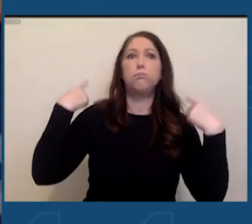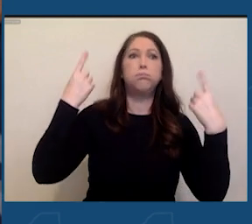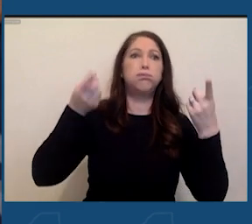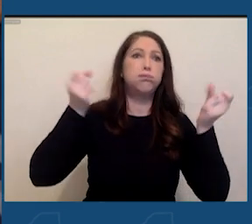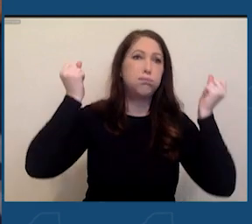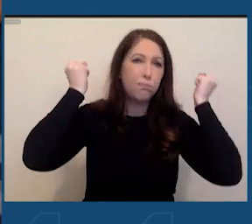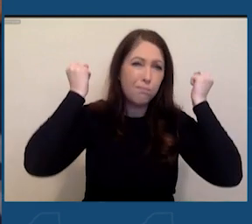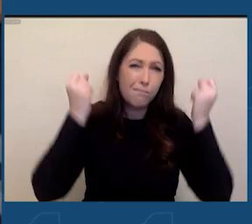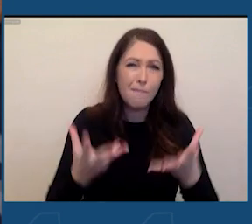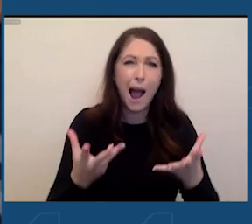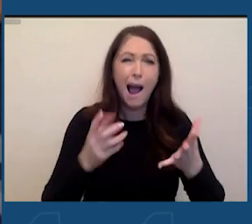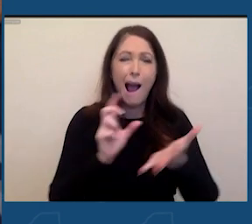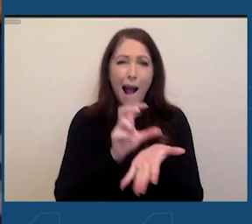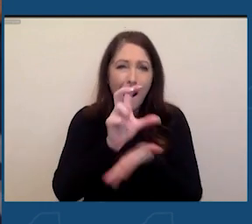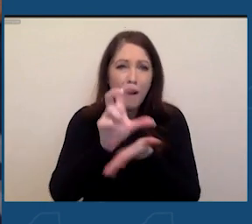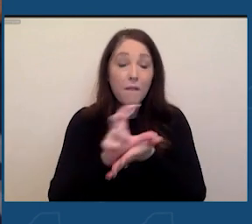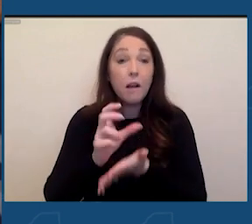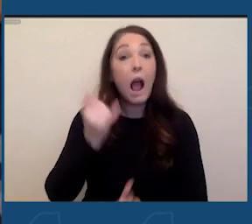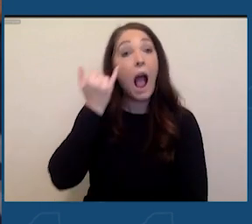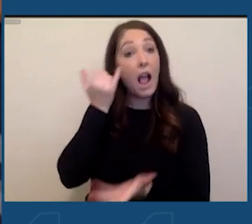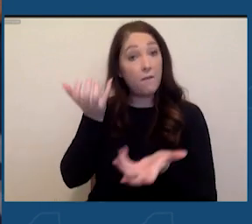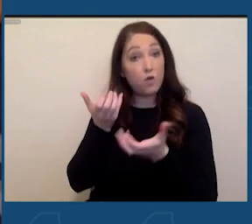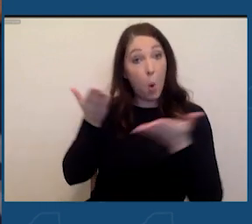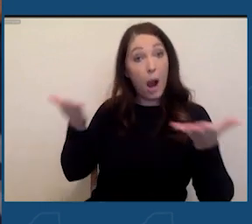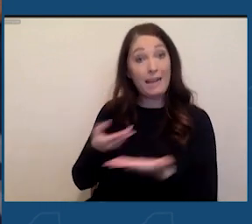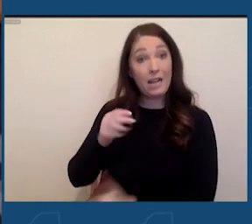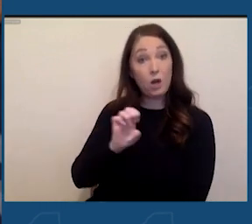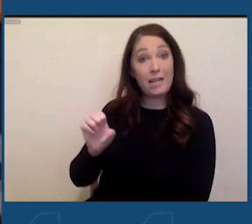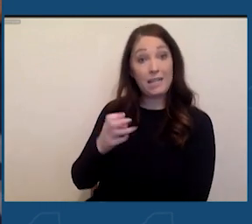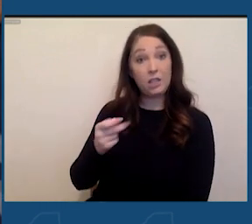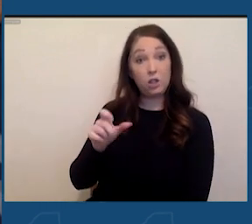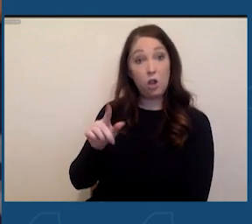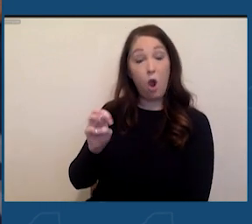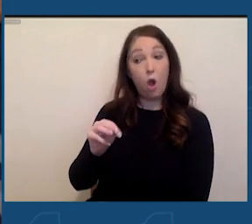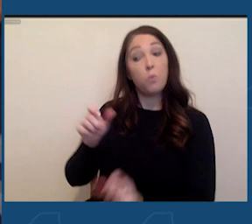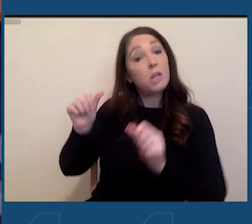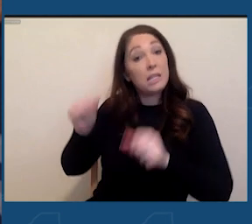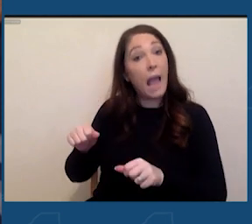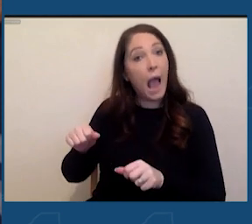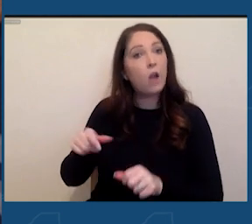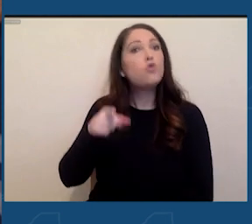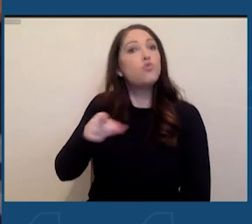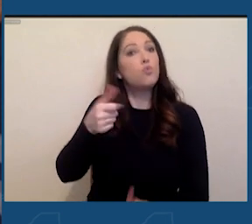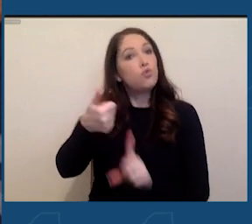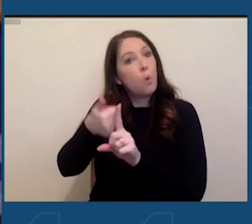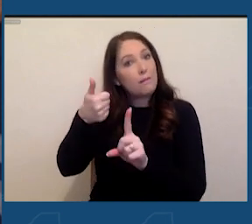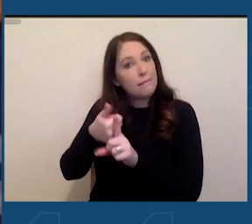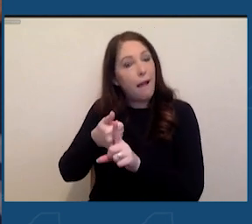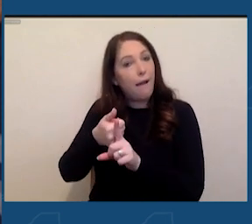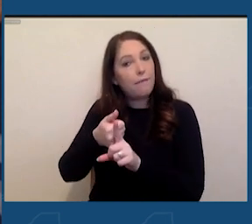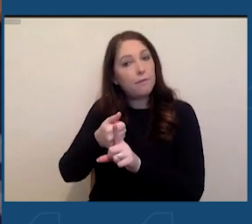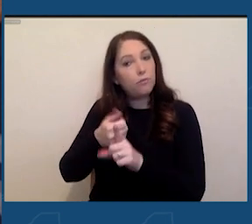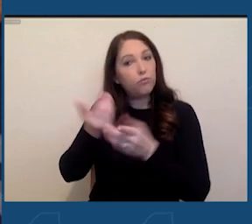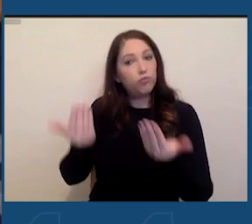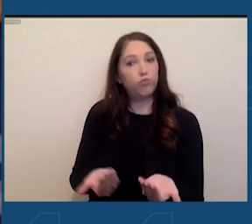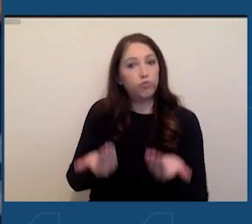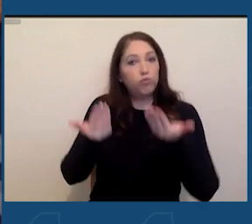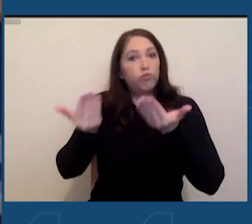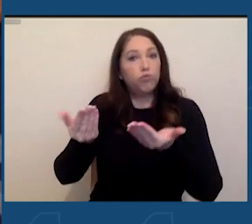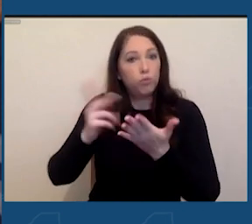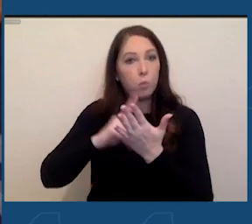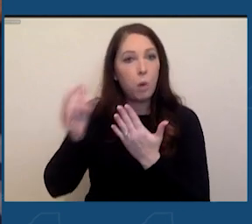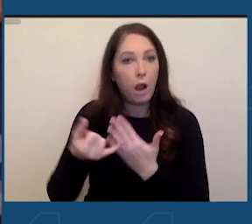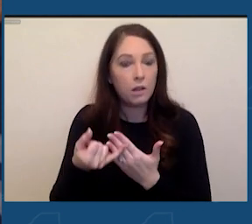in East Harlem, if you want to. You're going to suggest the projects. We're going to begin a process by which the